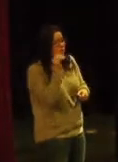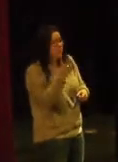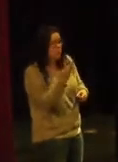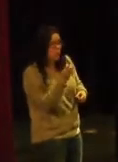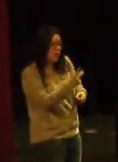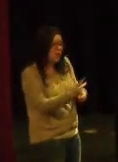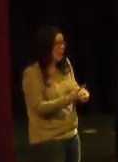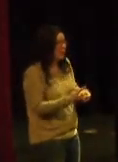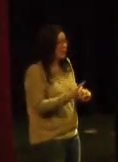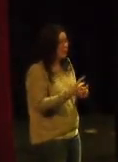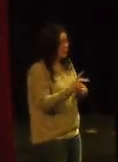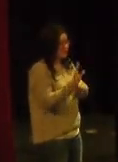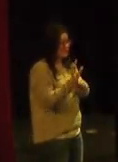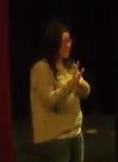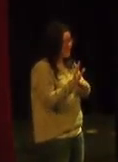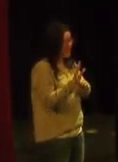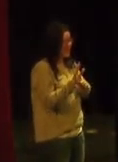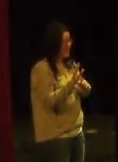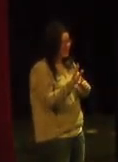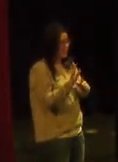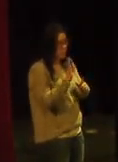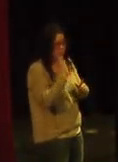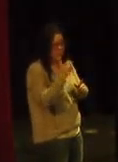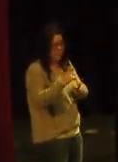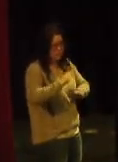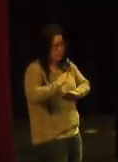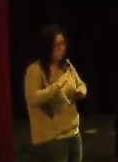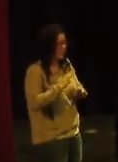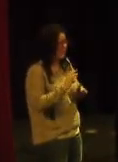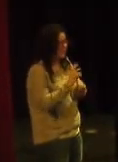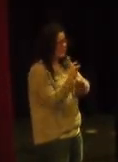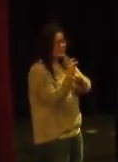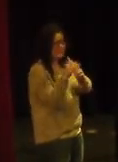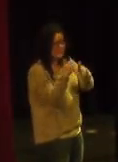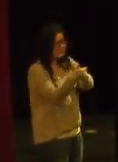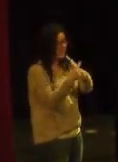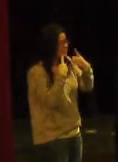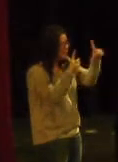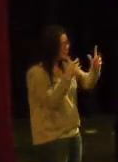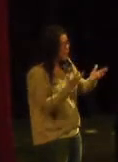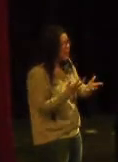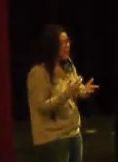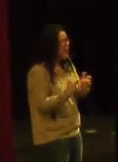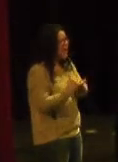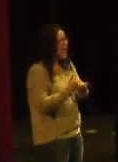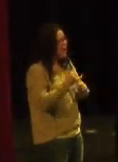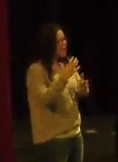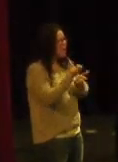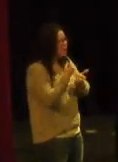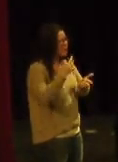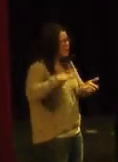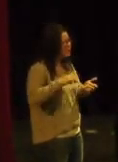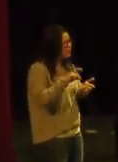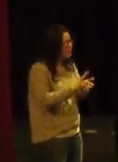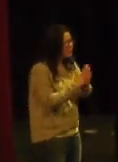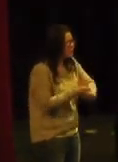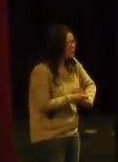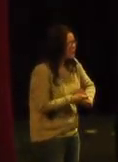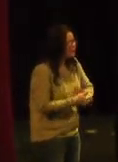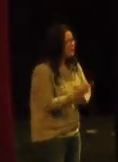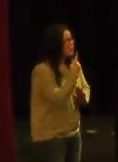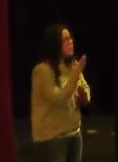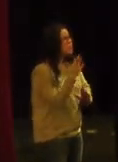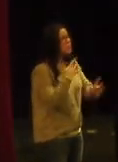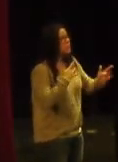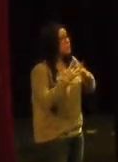the 5C going to have to do it? Is the 6 going to be it? I mean, how wealthy do we have to be? One of the things that we worry about